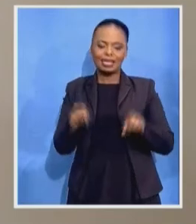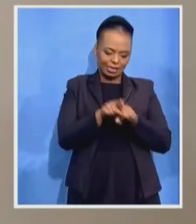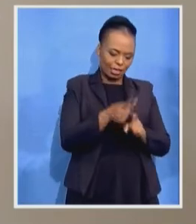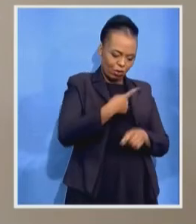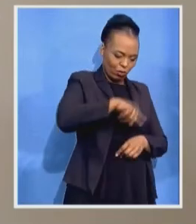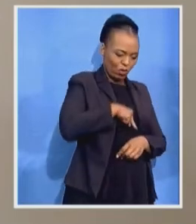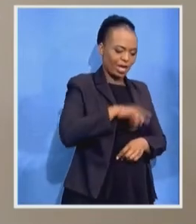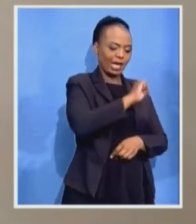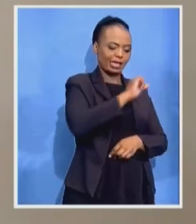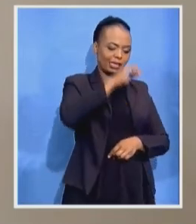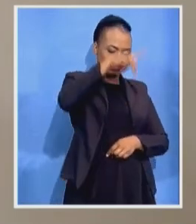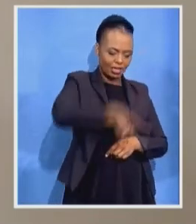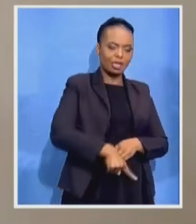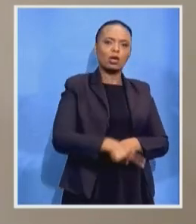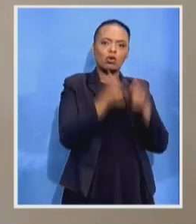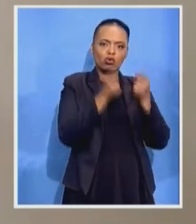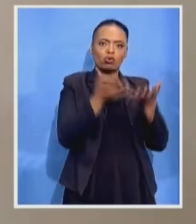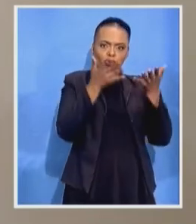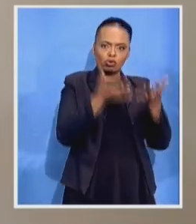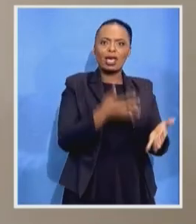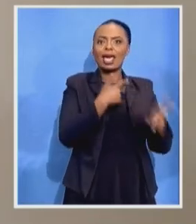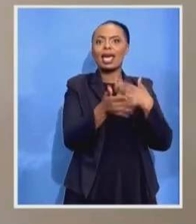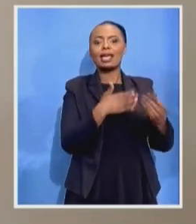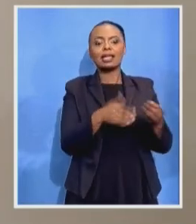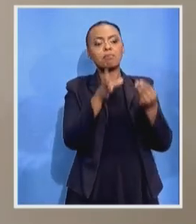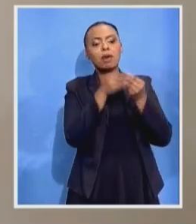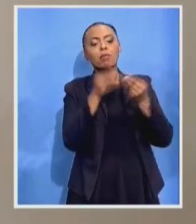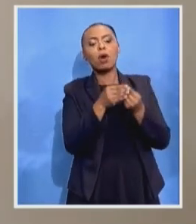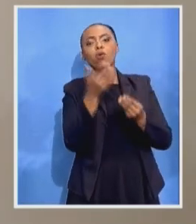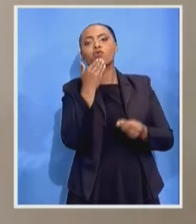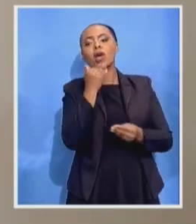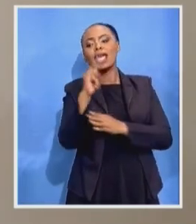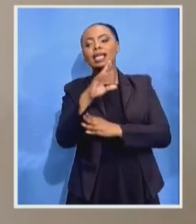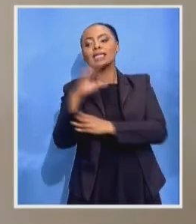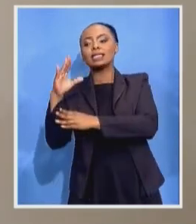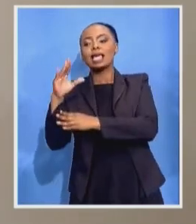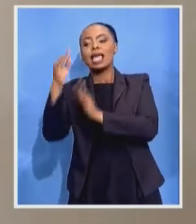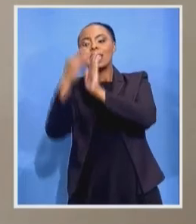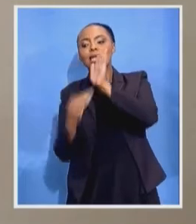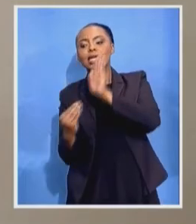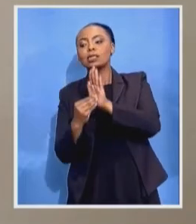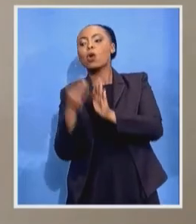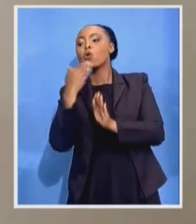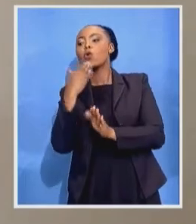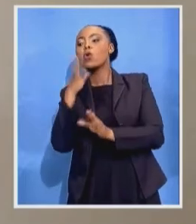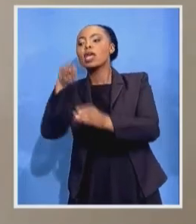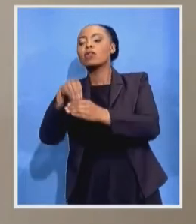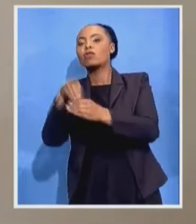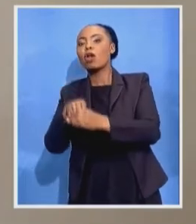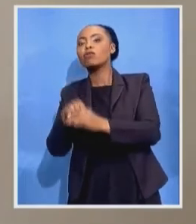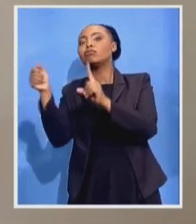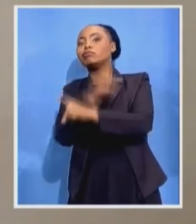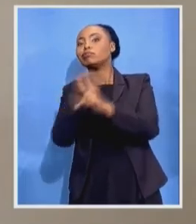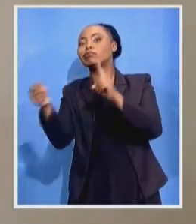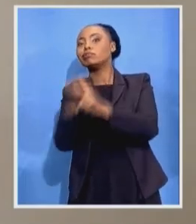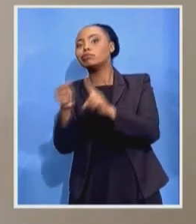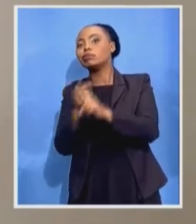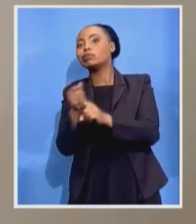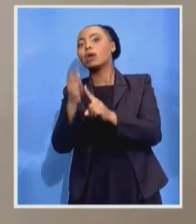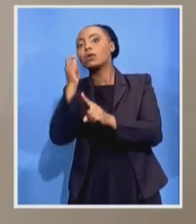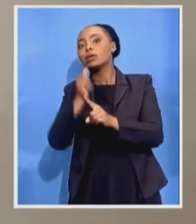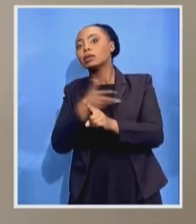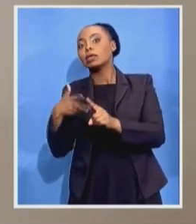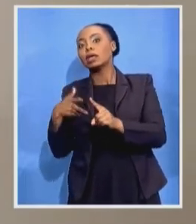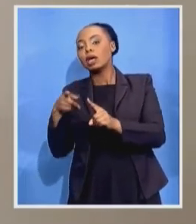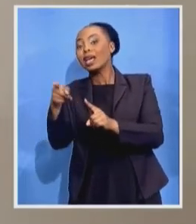ANC lists who are accused of gender-based violence. We won't support them, and they must be